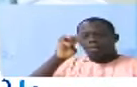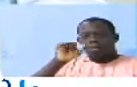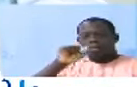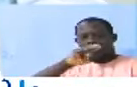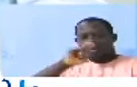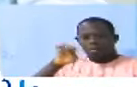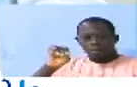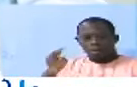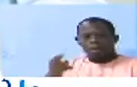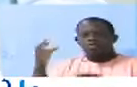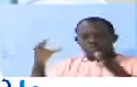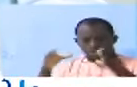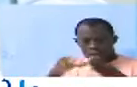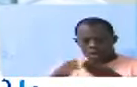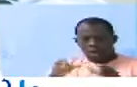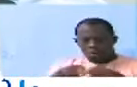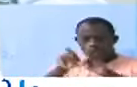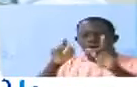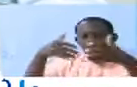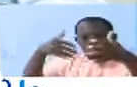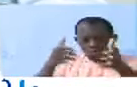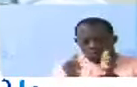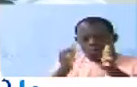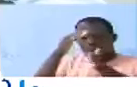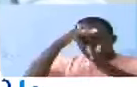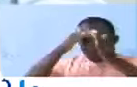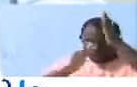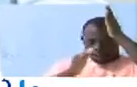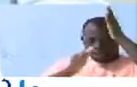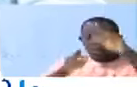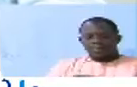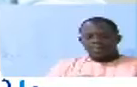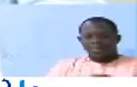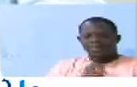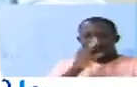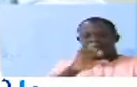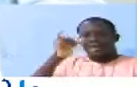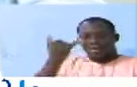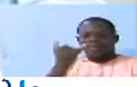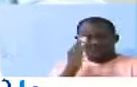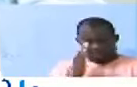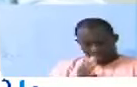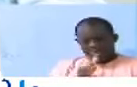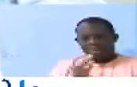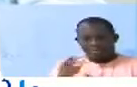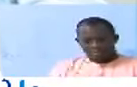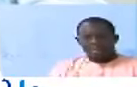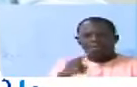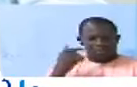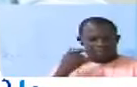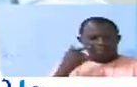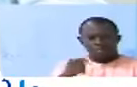the day. Can you tell us what time of the day did they arrive?